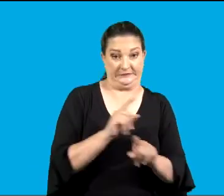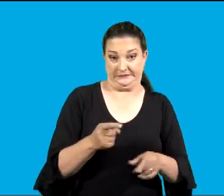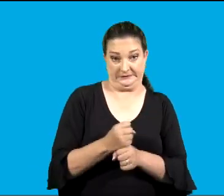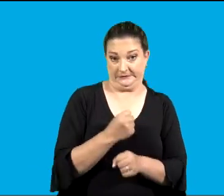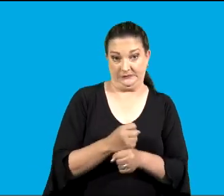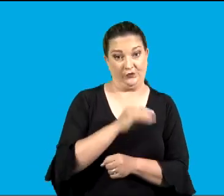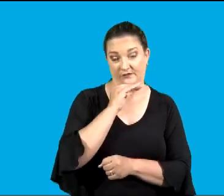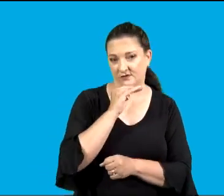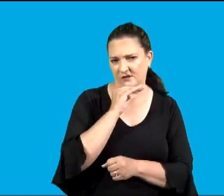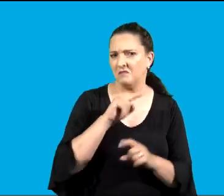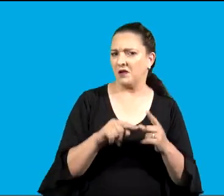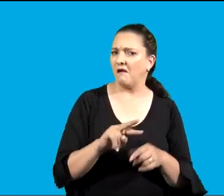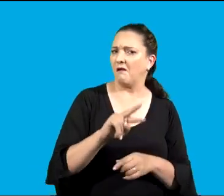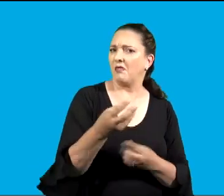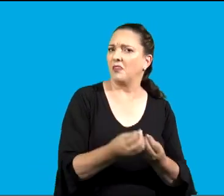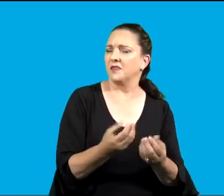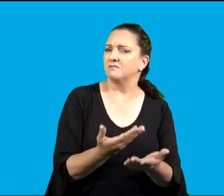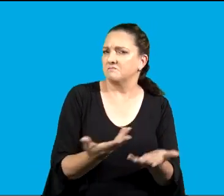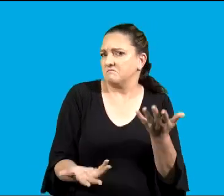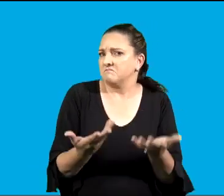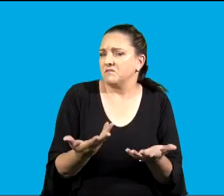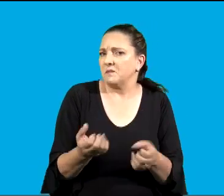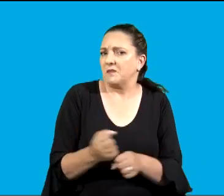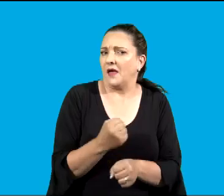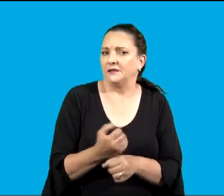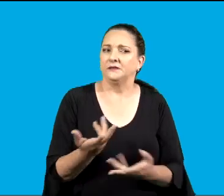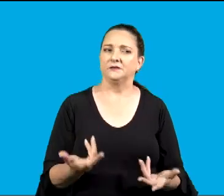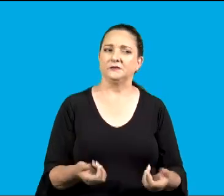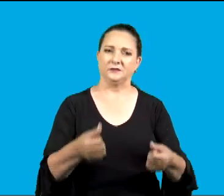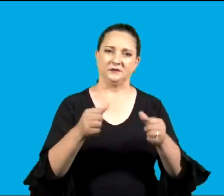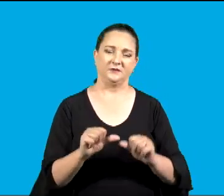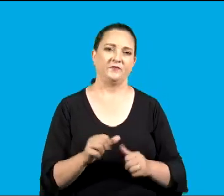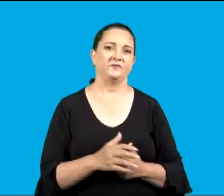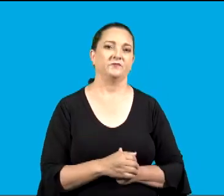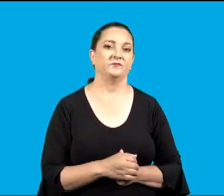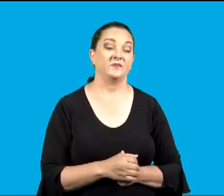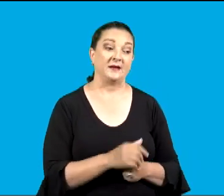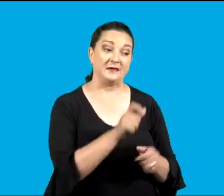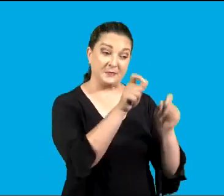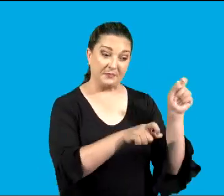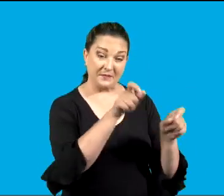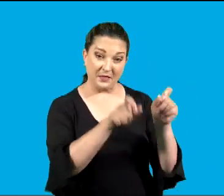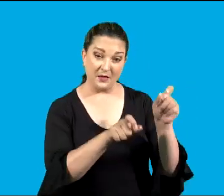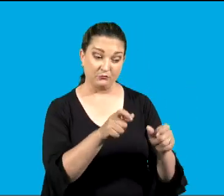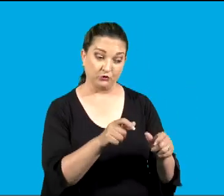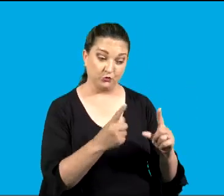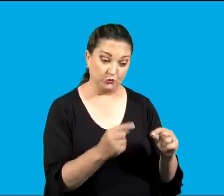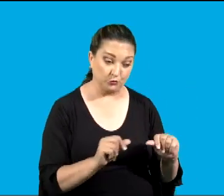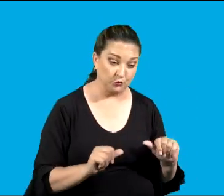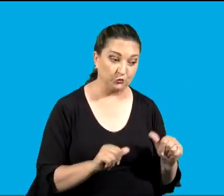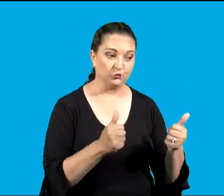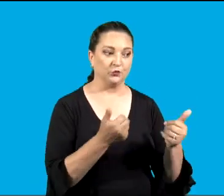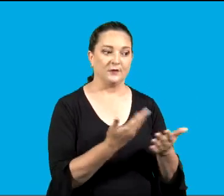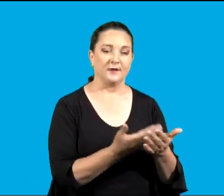can still be used for other related products. Pay incentives or bonuses for